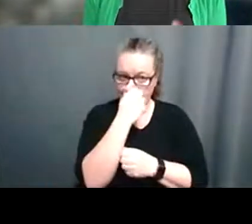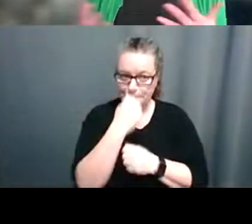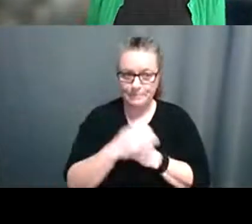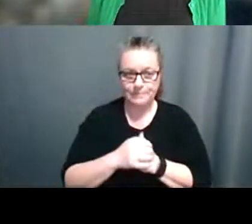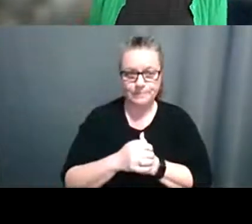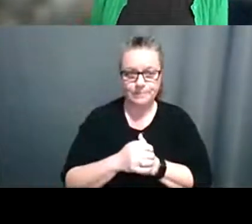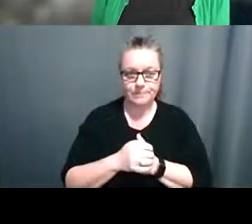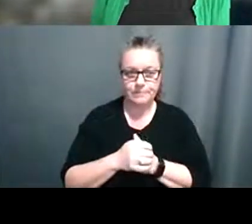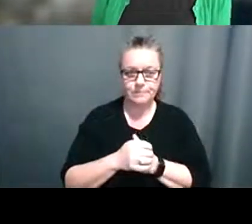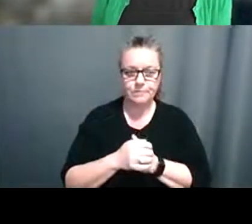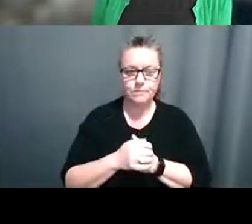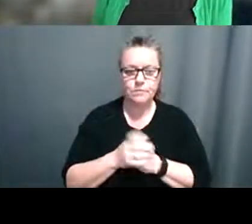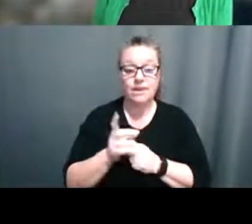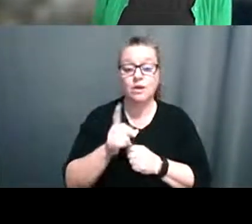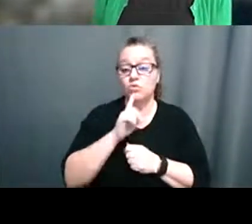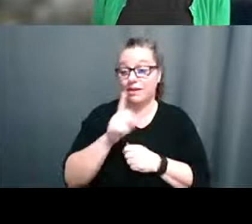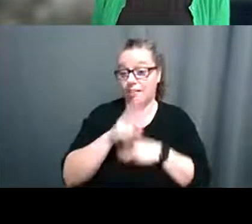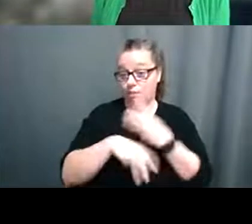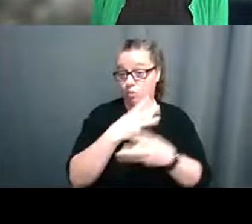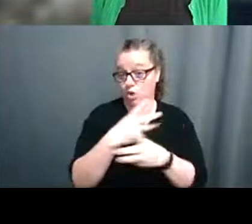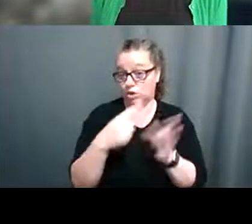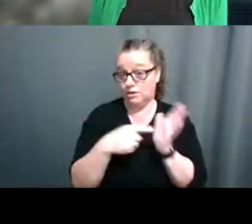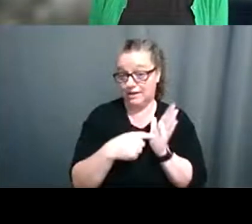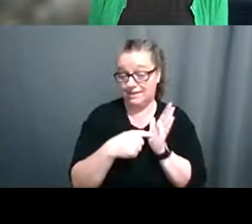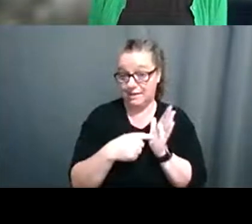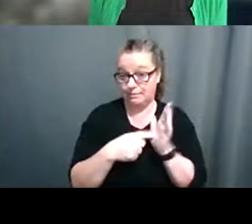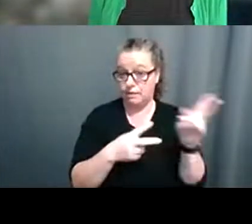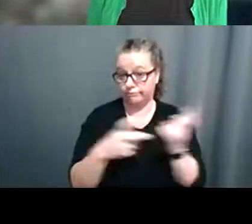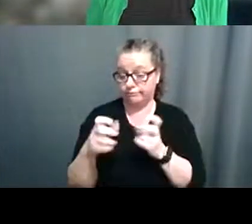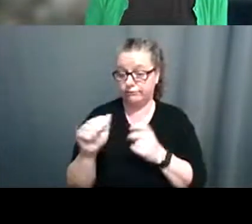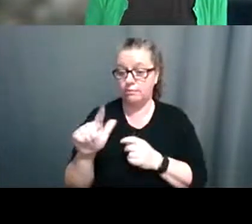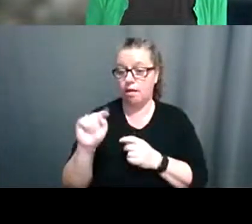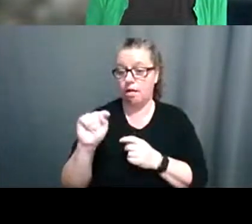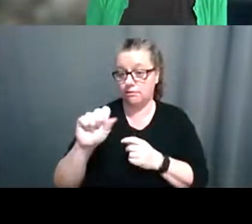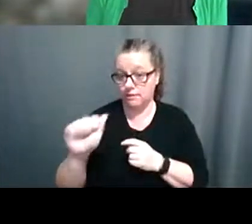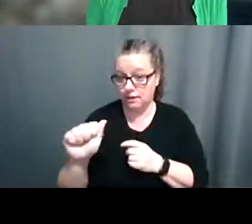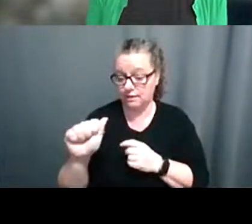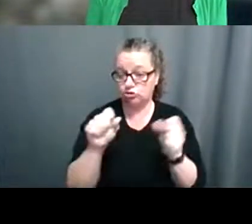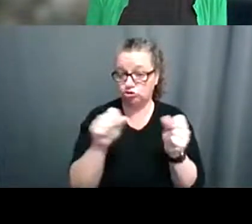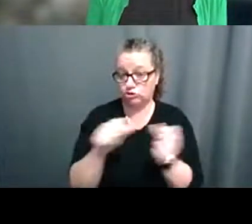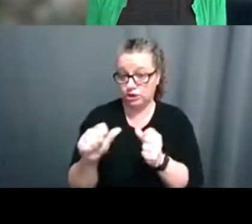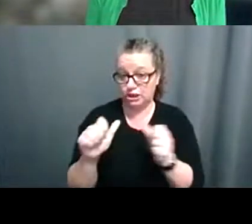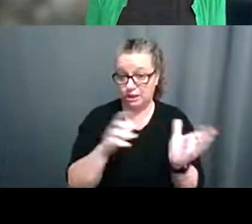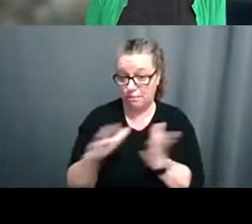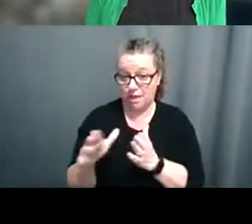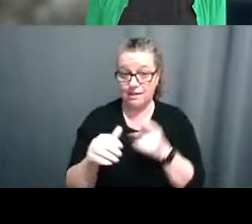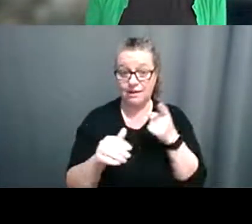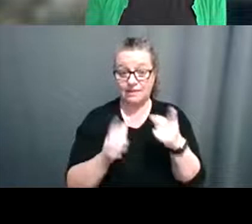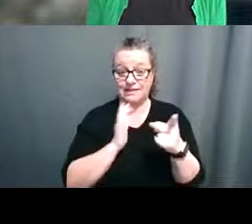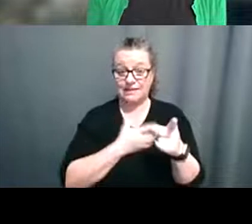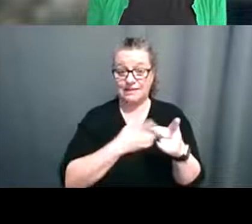So using a real world example, this is pulled from ALTSA's strategic plan. This is our